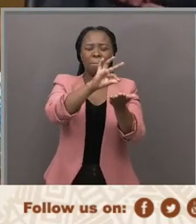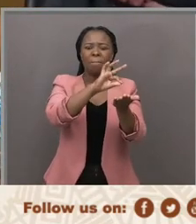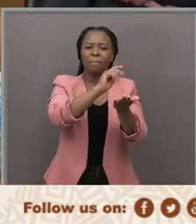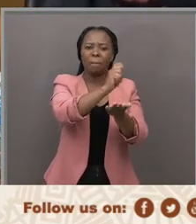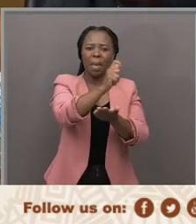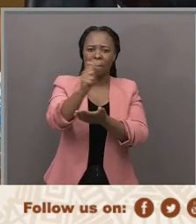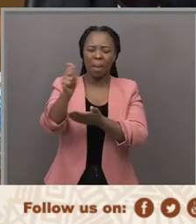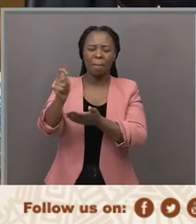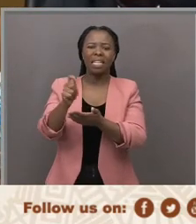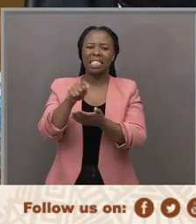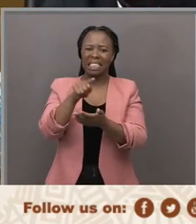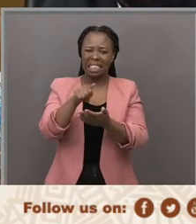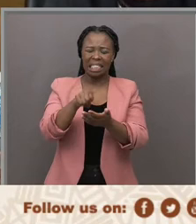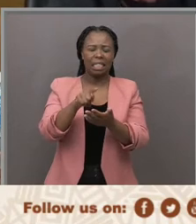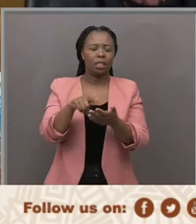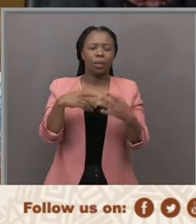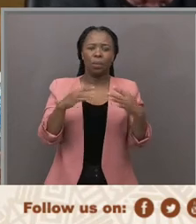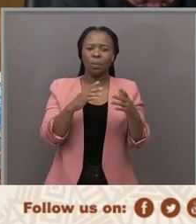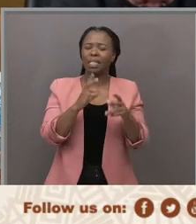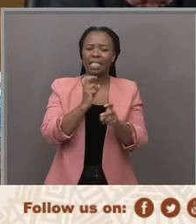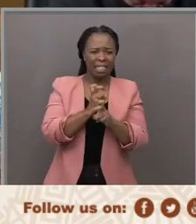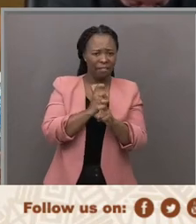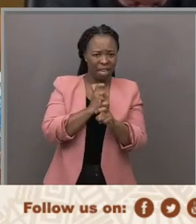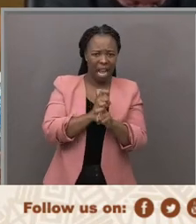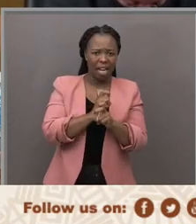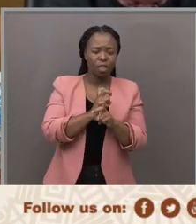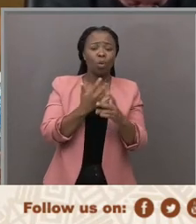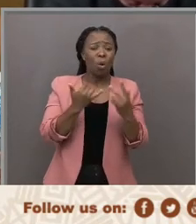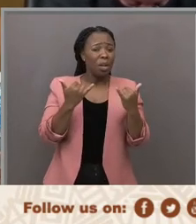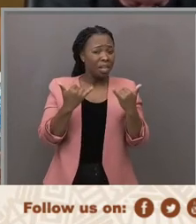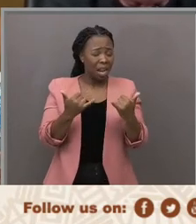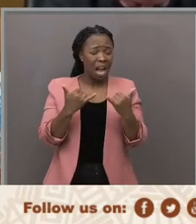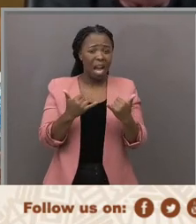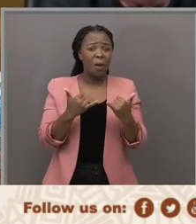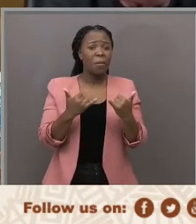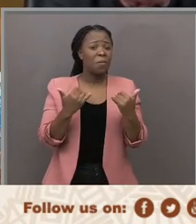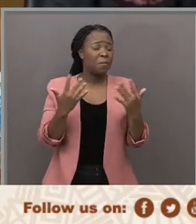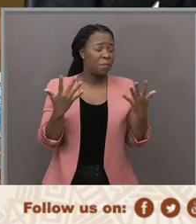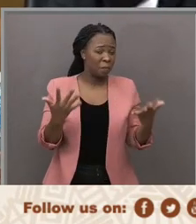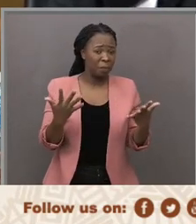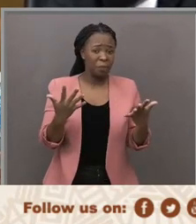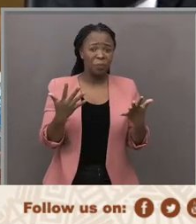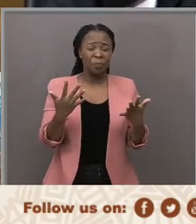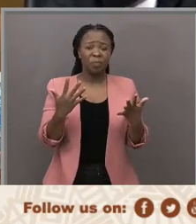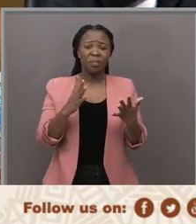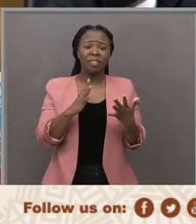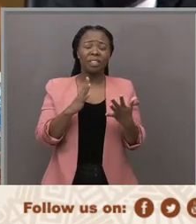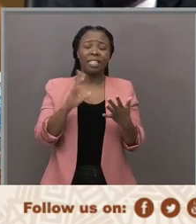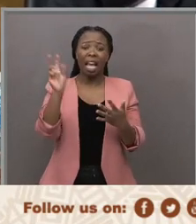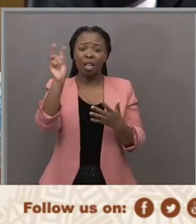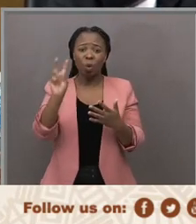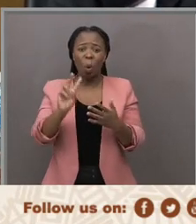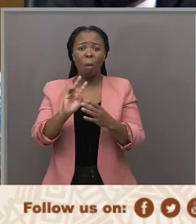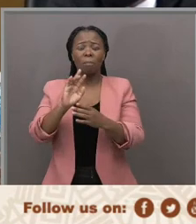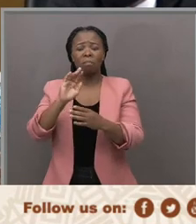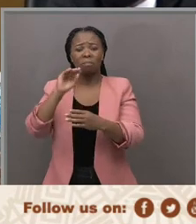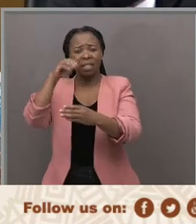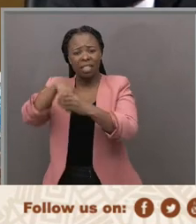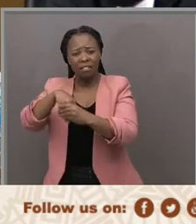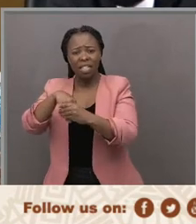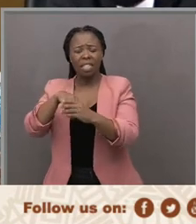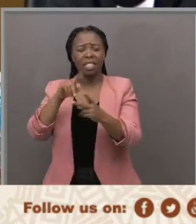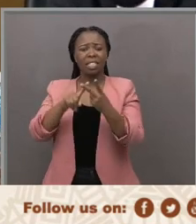provincial government has been working very closely in addressing some of this, intervening with Eskom, intervening with